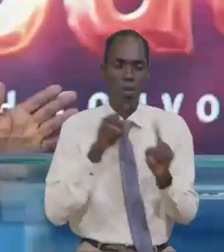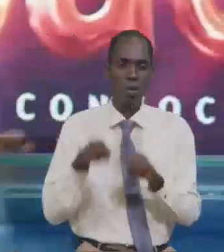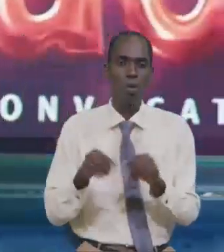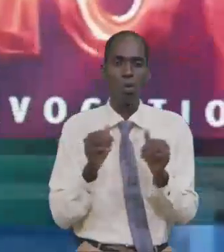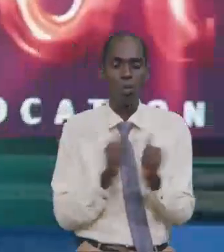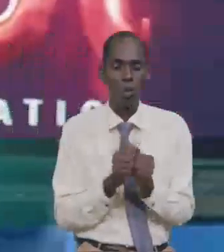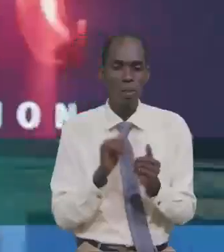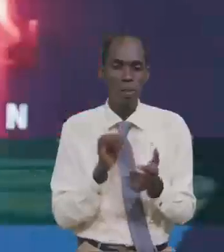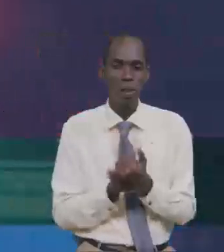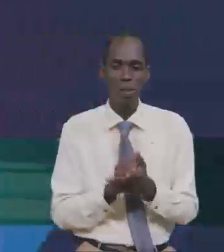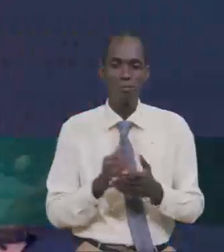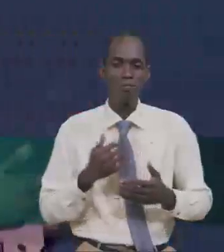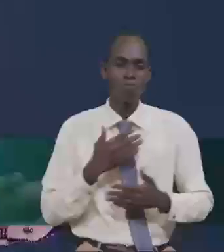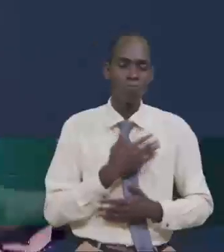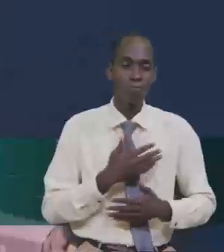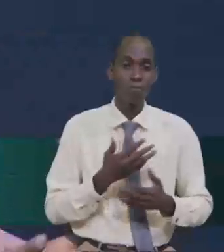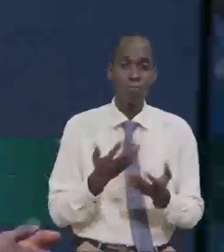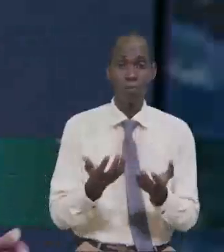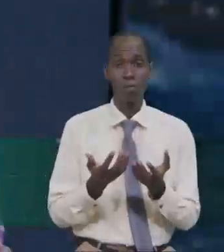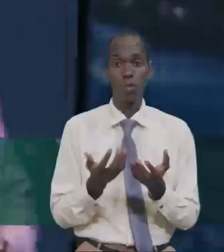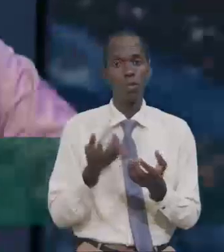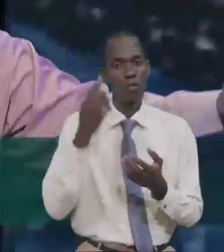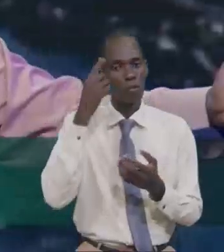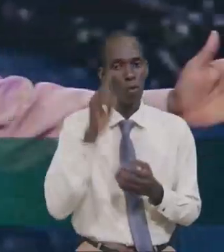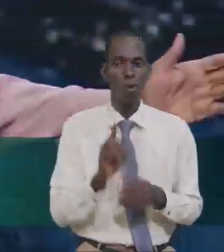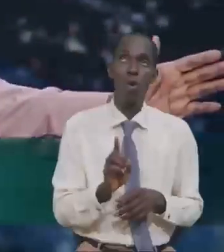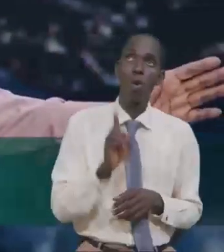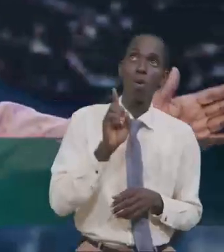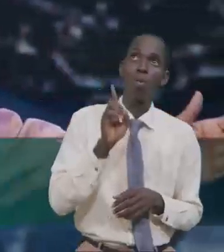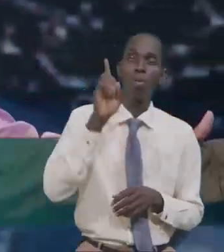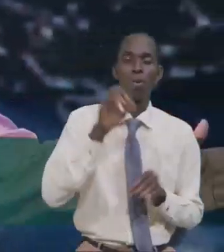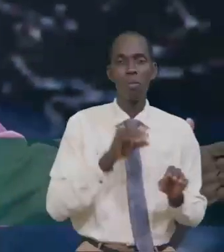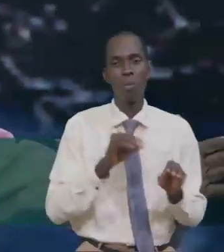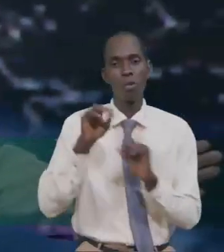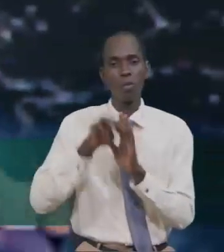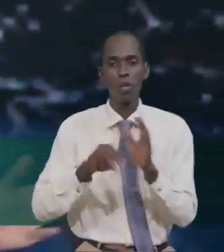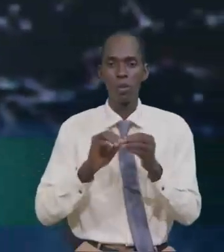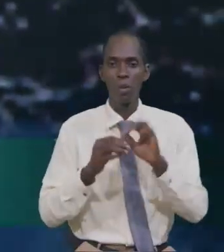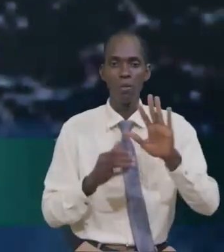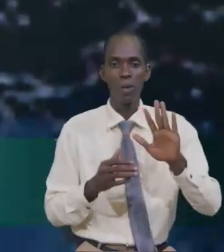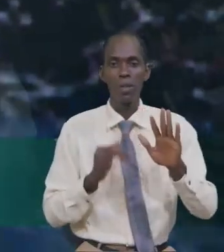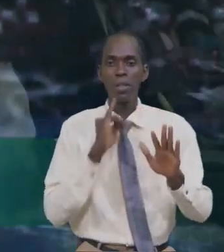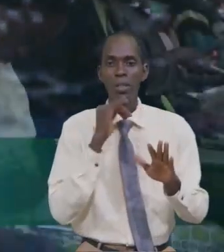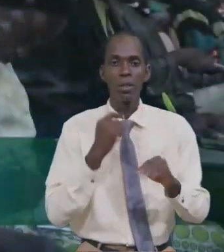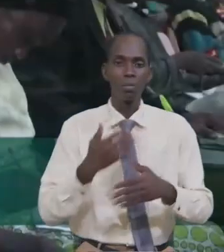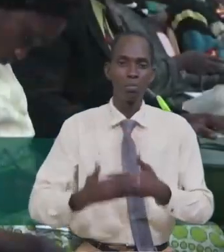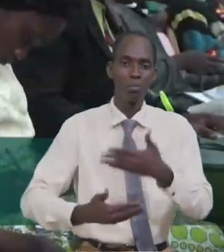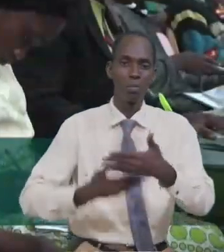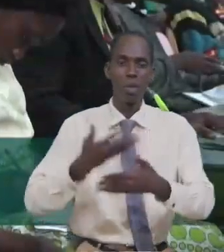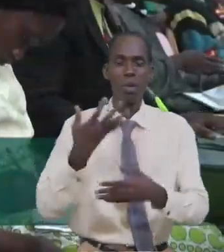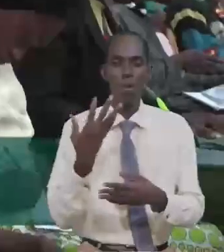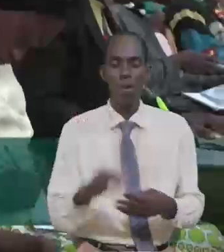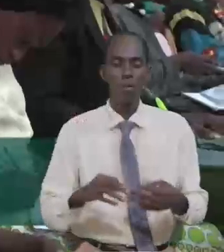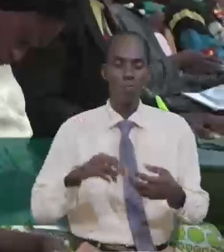of mending. Process of mending. All the years of my past life that I